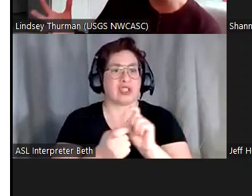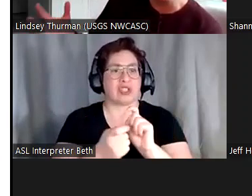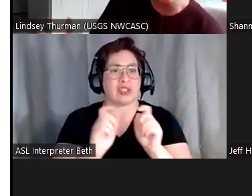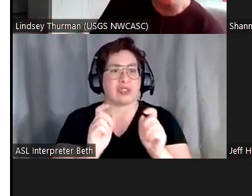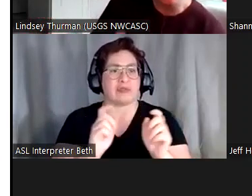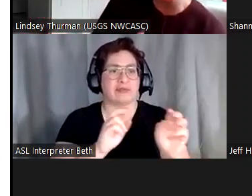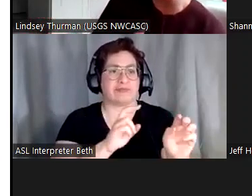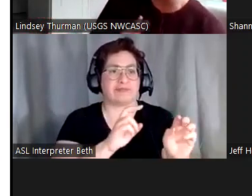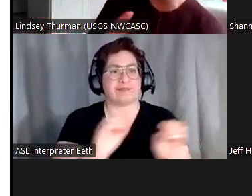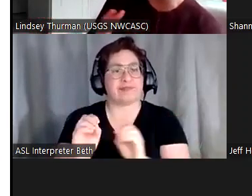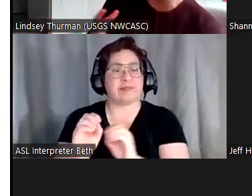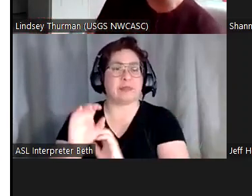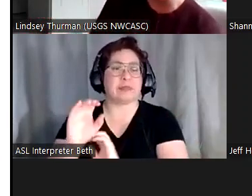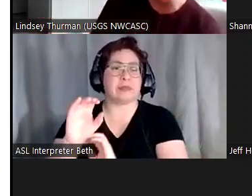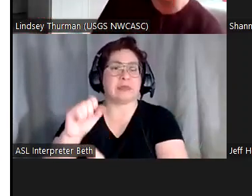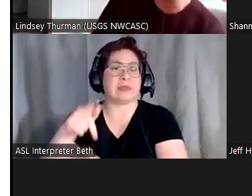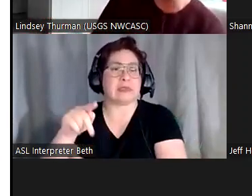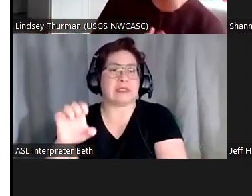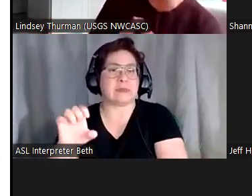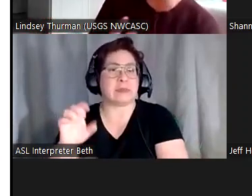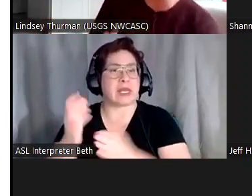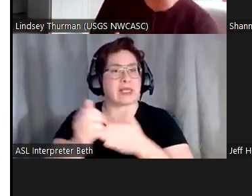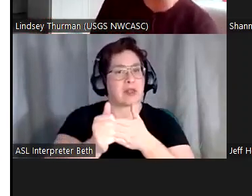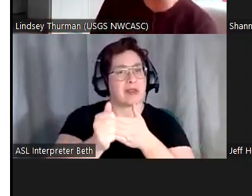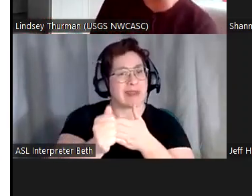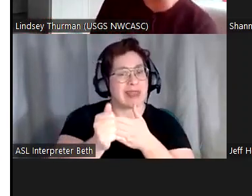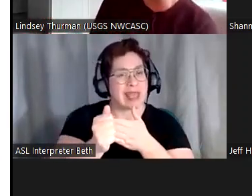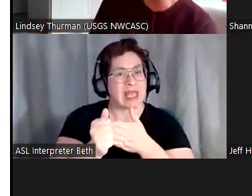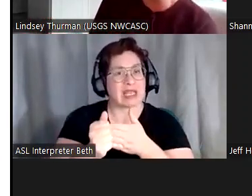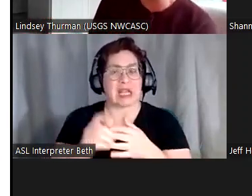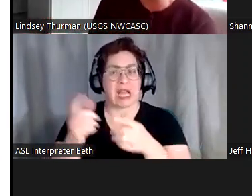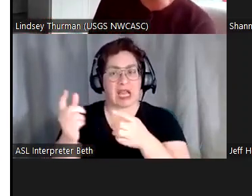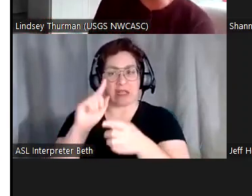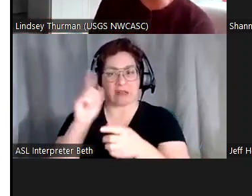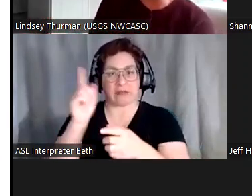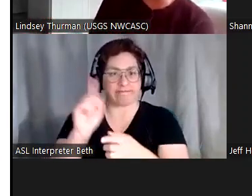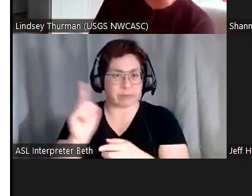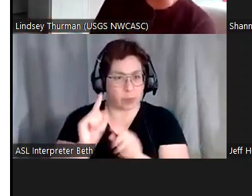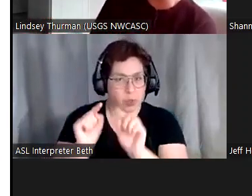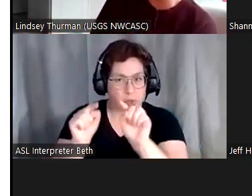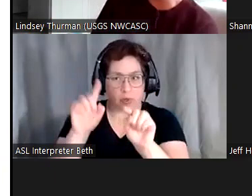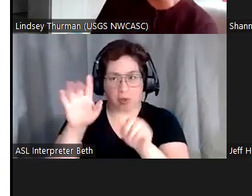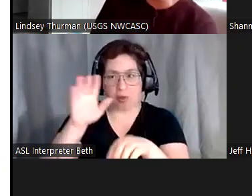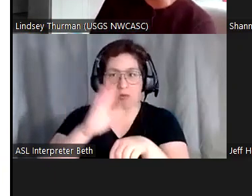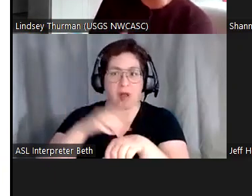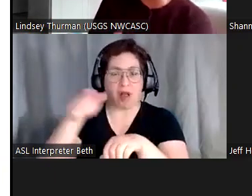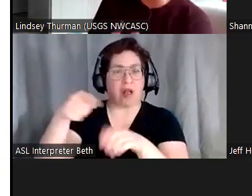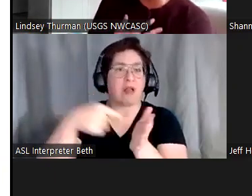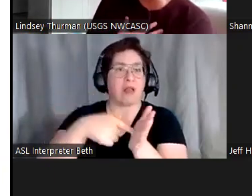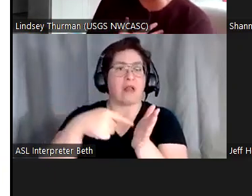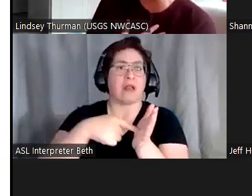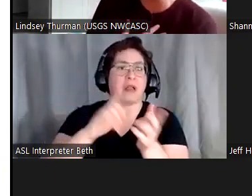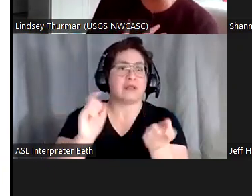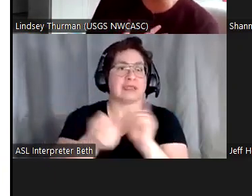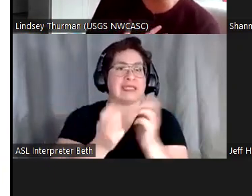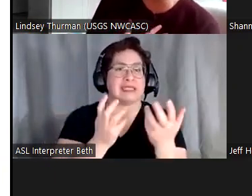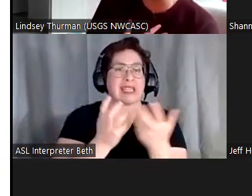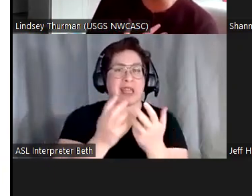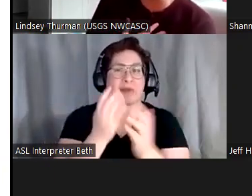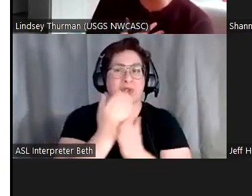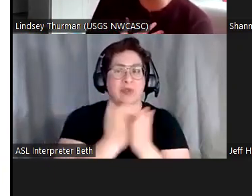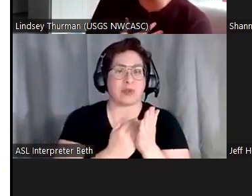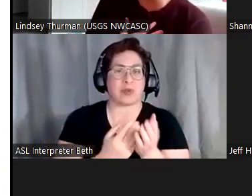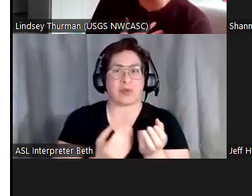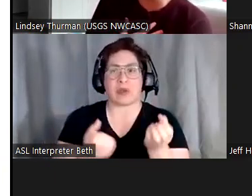can help kind of guide where you go in this adaptation menu. If it looks like the species, for like many amphibian species